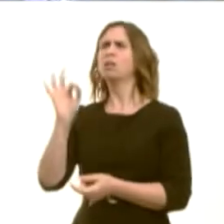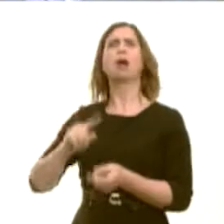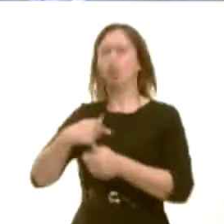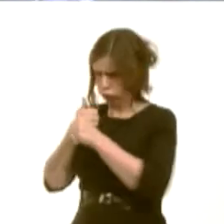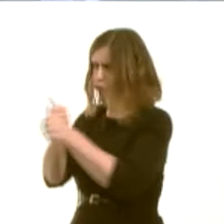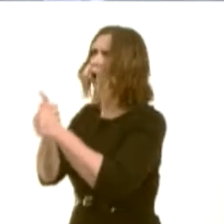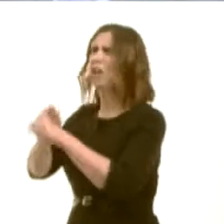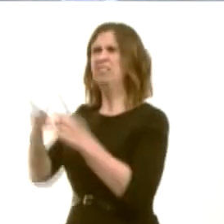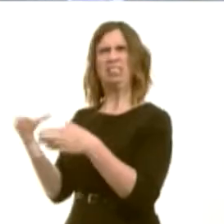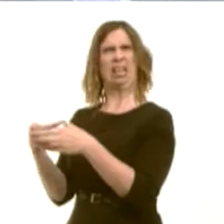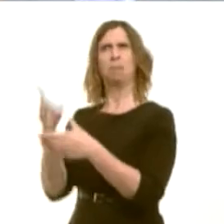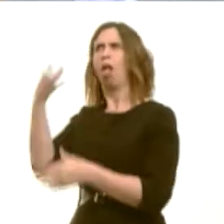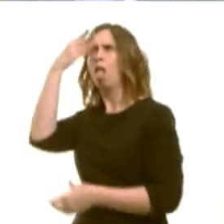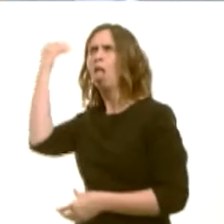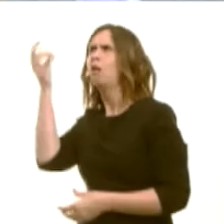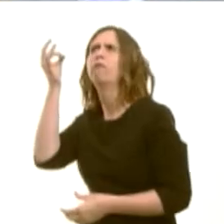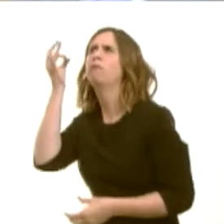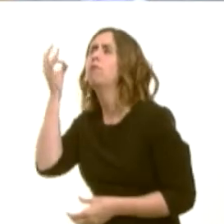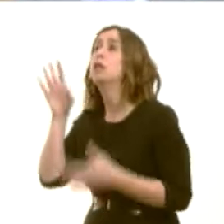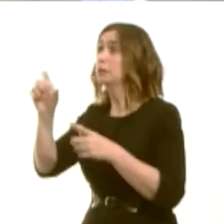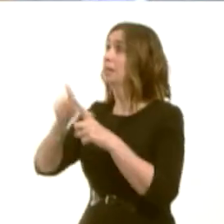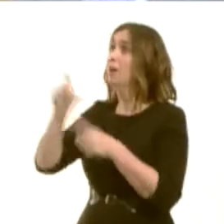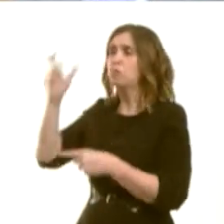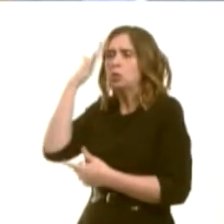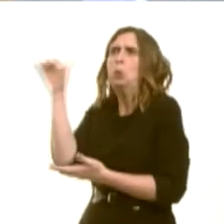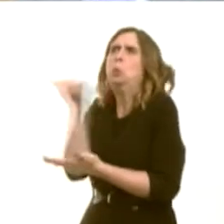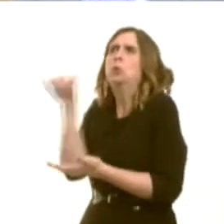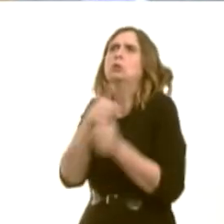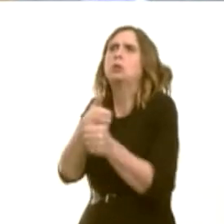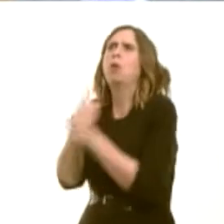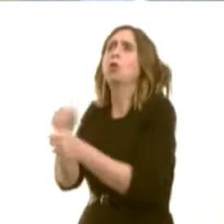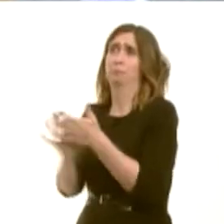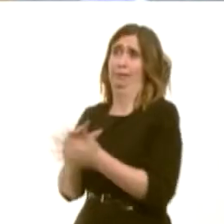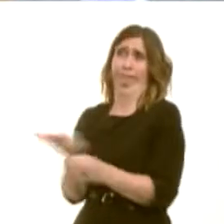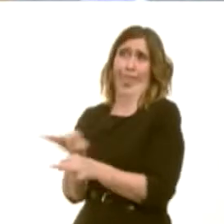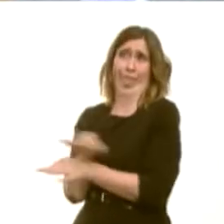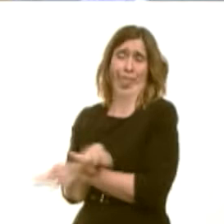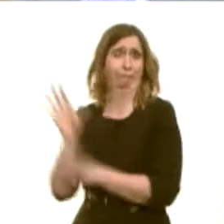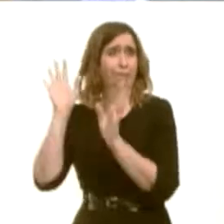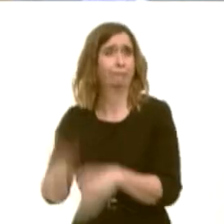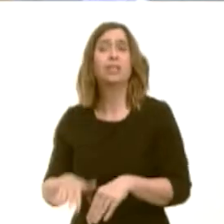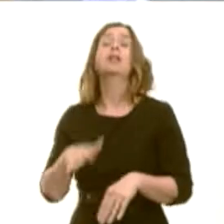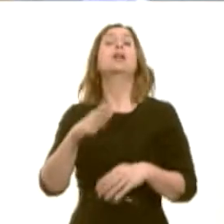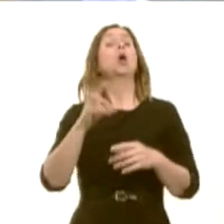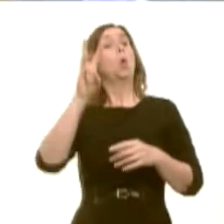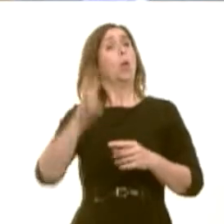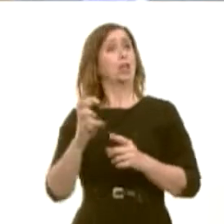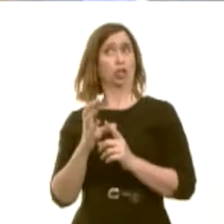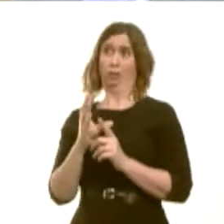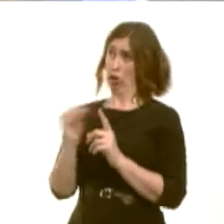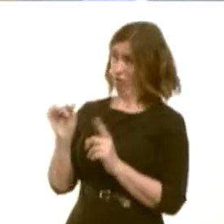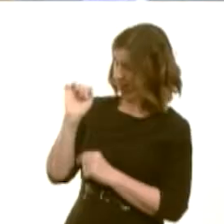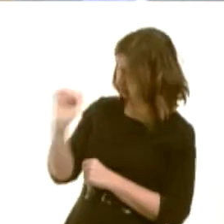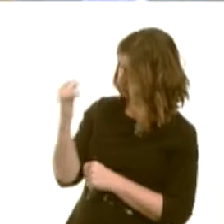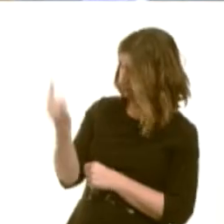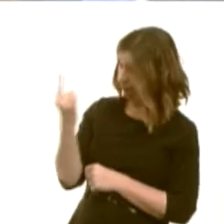asks questions about his about how genuine he actually is. I have to say to the leader of the Welsh Conservatives, what I have had